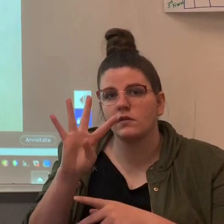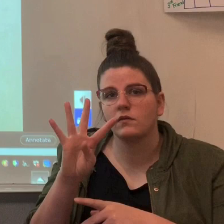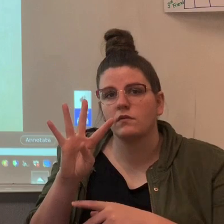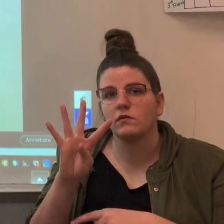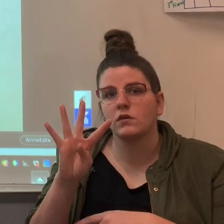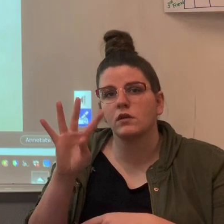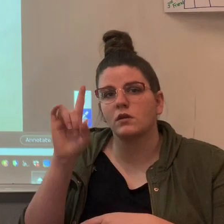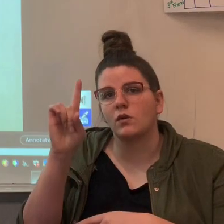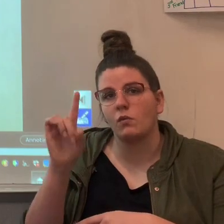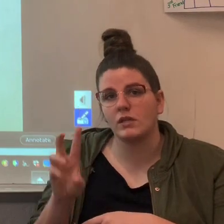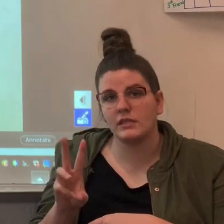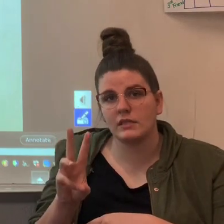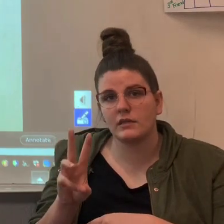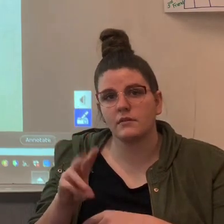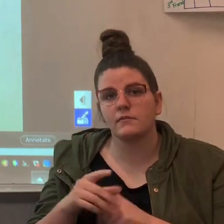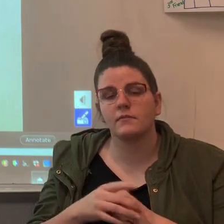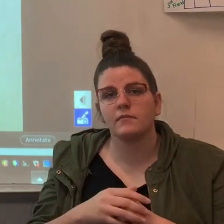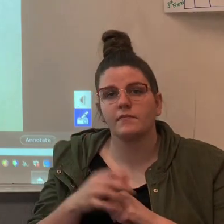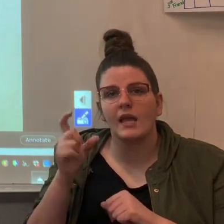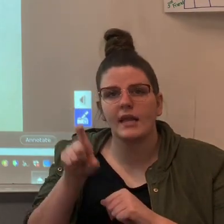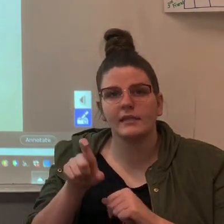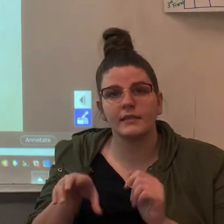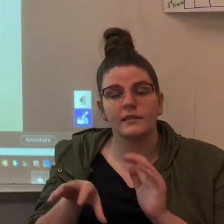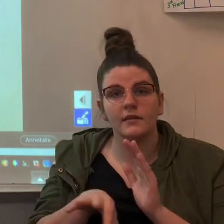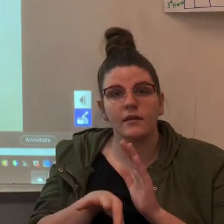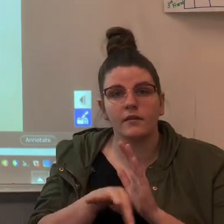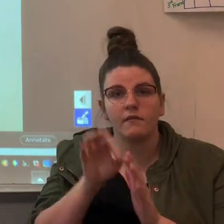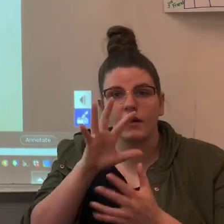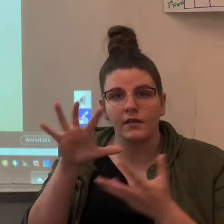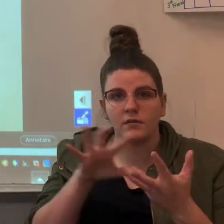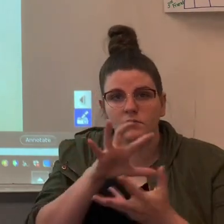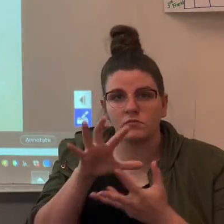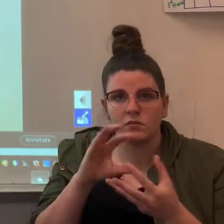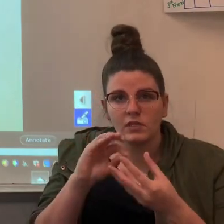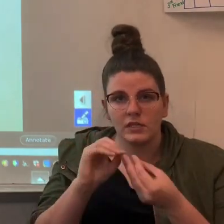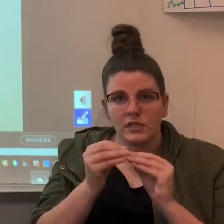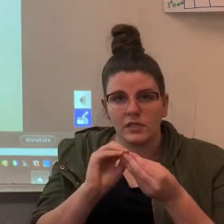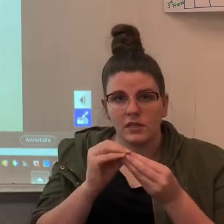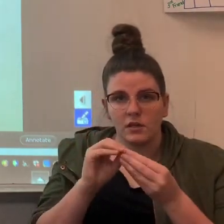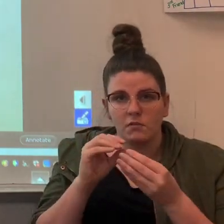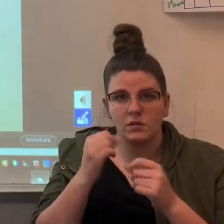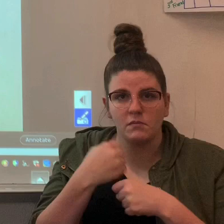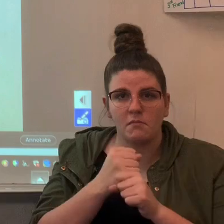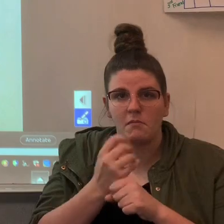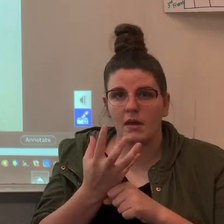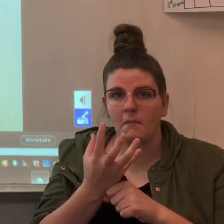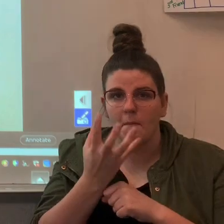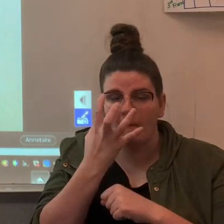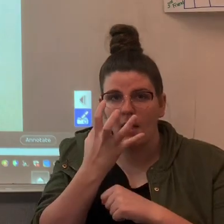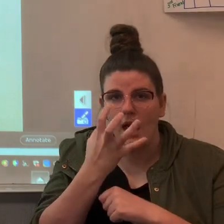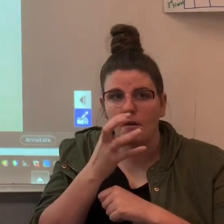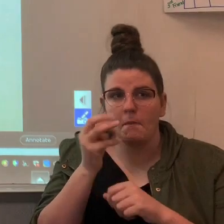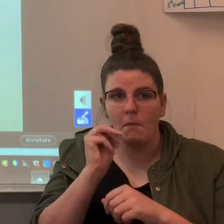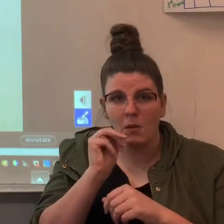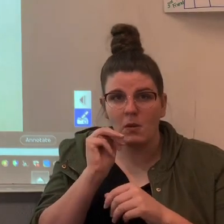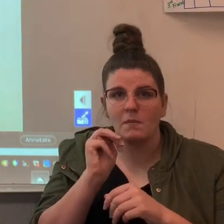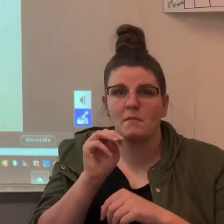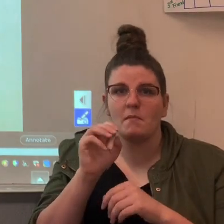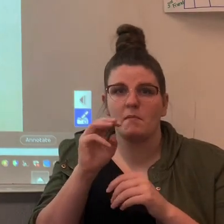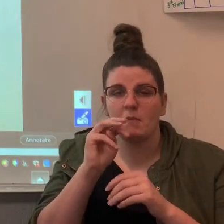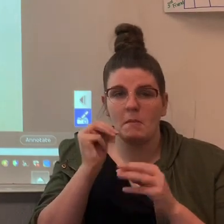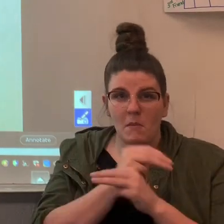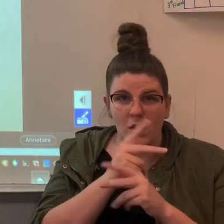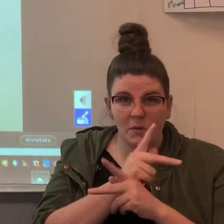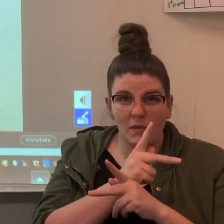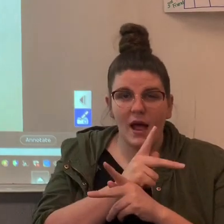4 and 1/6. I need to take these mixed numbers and make them add, which means I multiply, I add, and I keep my denominator.